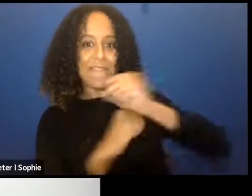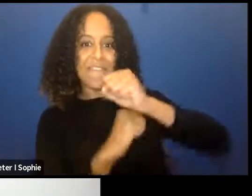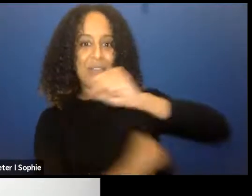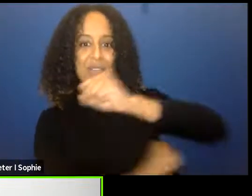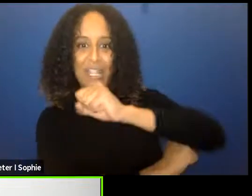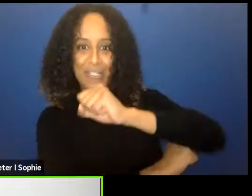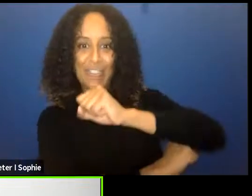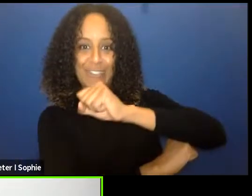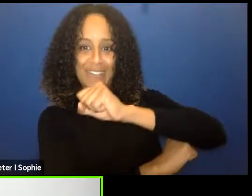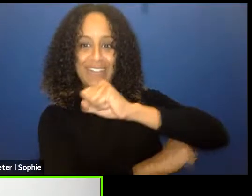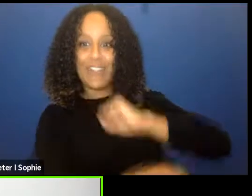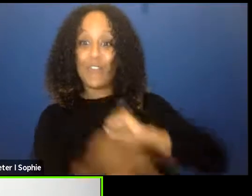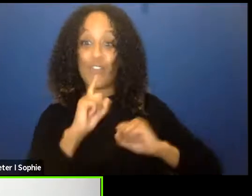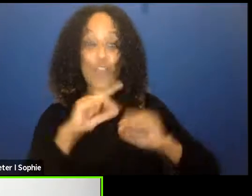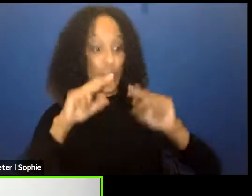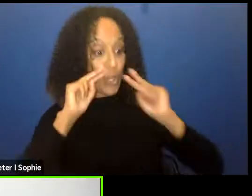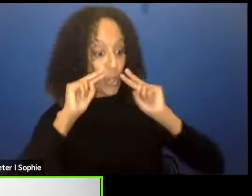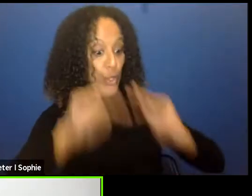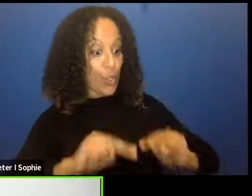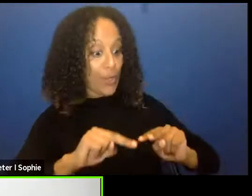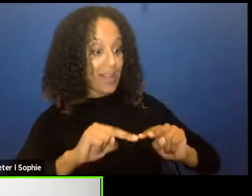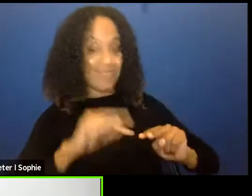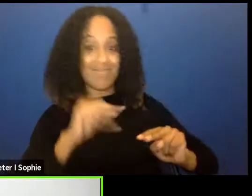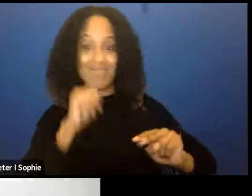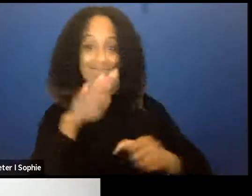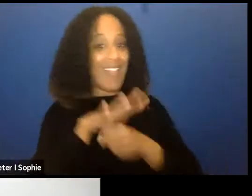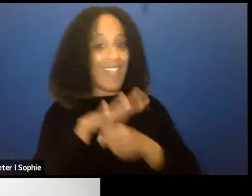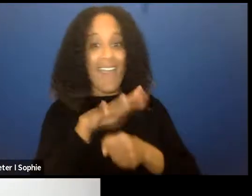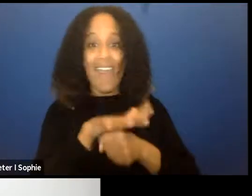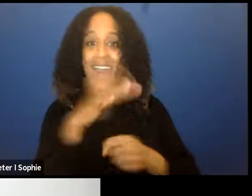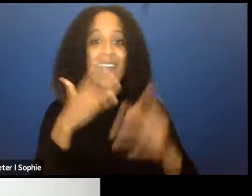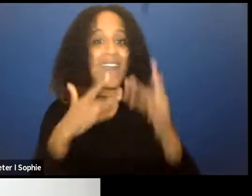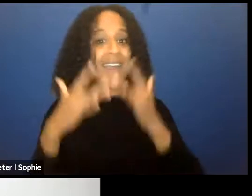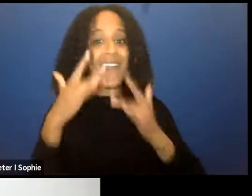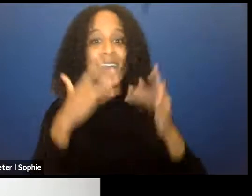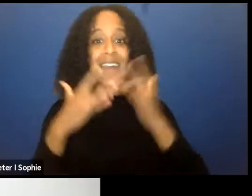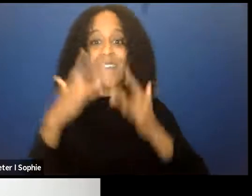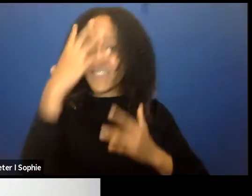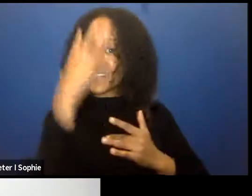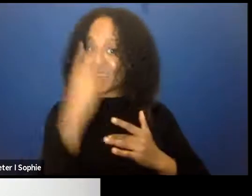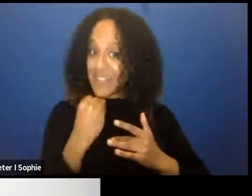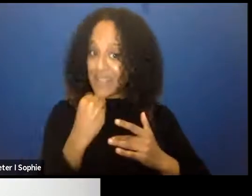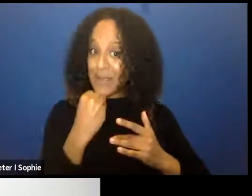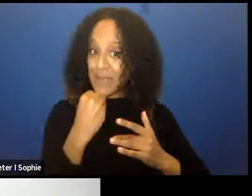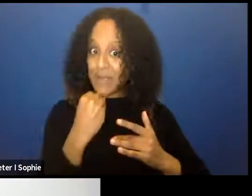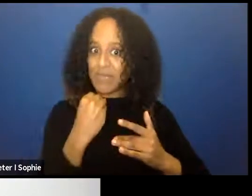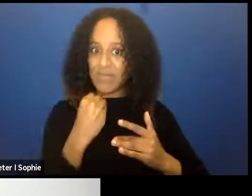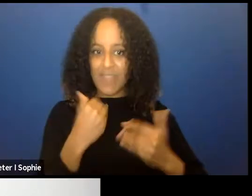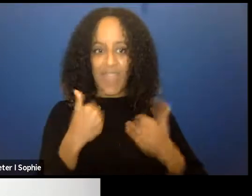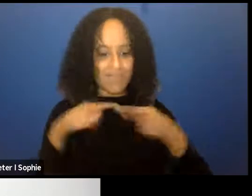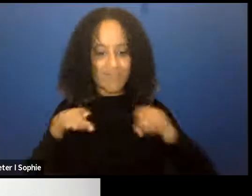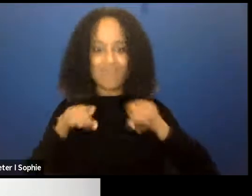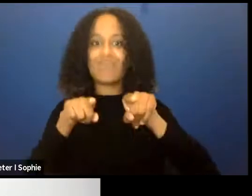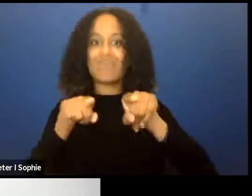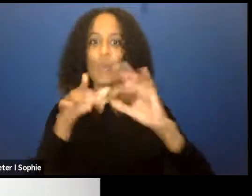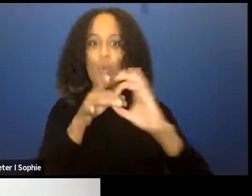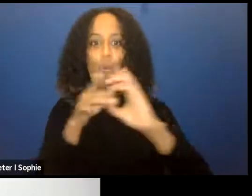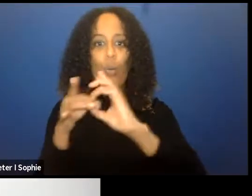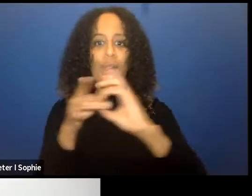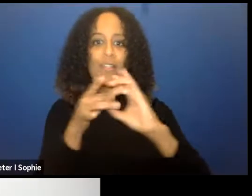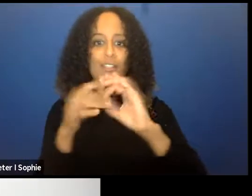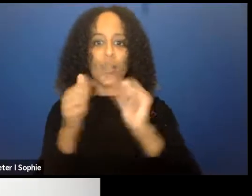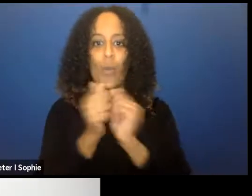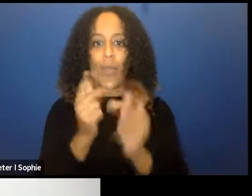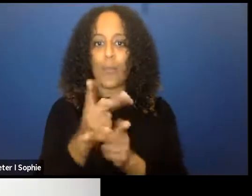look at a lack of sleep, there's a correlation to productivity. And